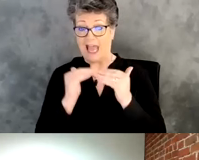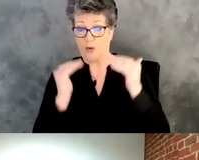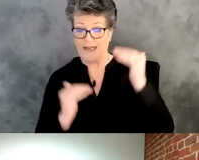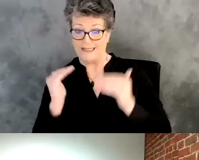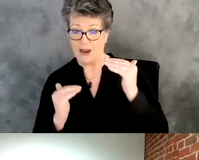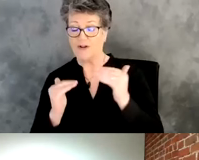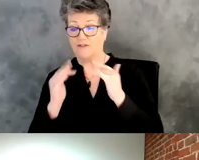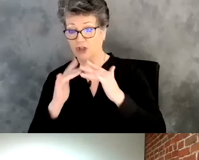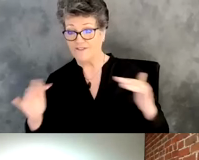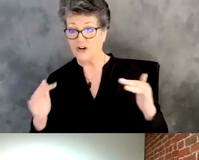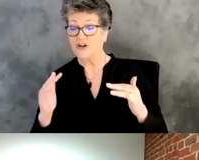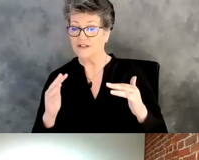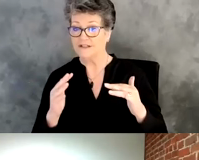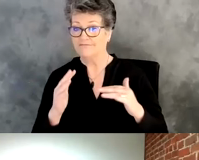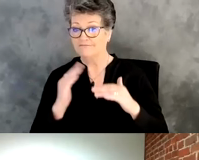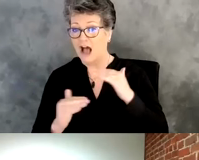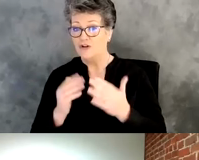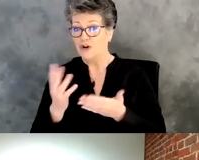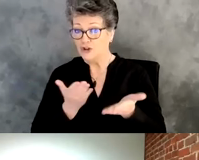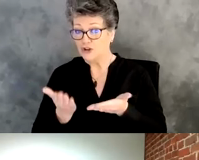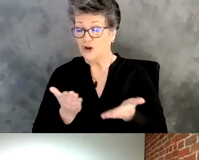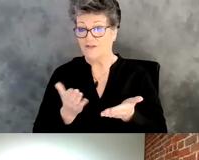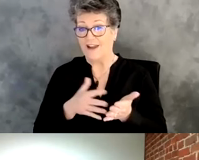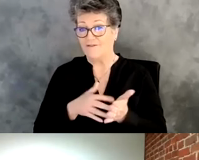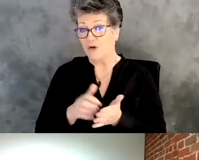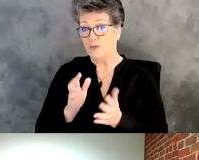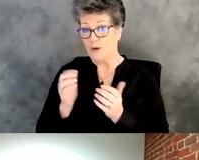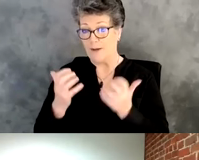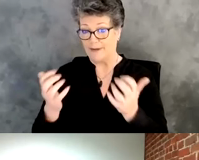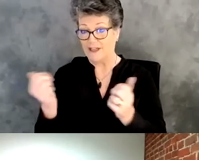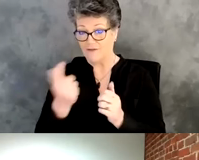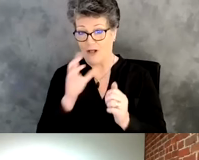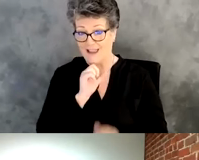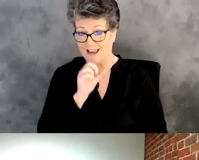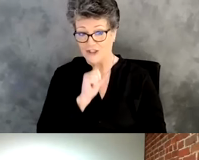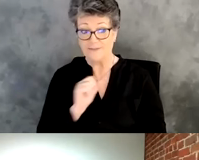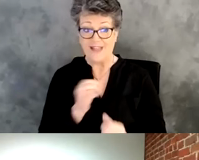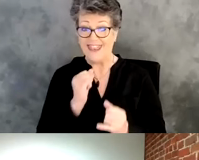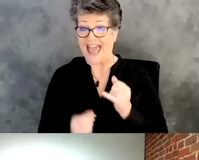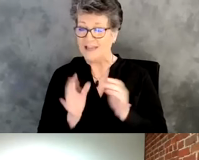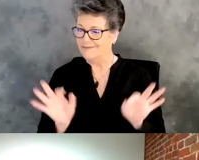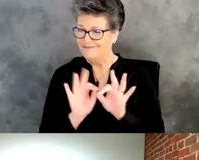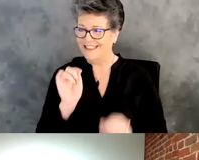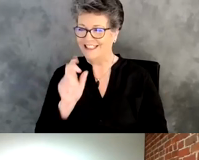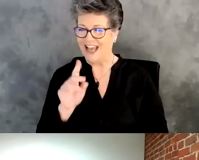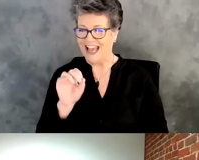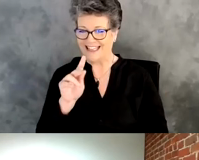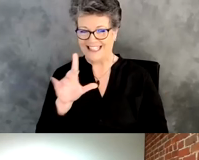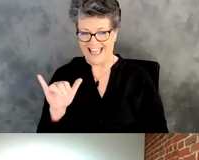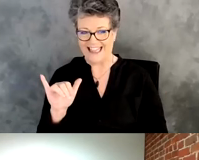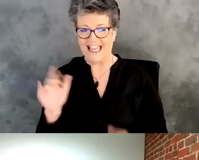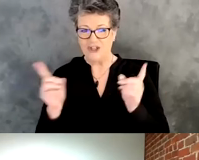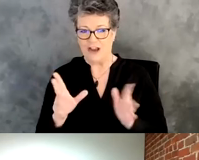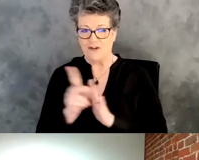diverse, underserved, and vulnerable populations of all ages. And then last but not least, we have Jack Daly, Director of Policy